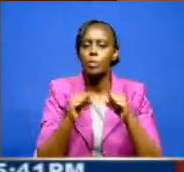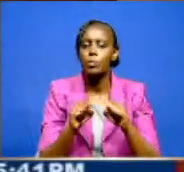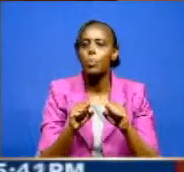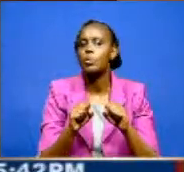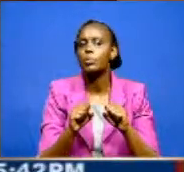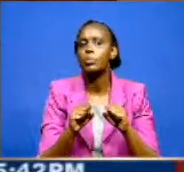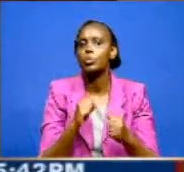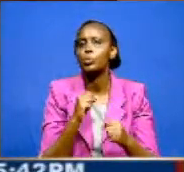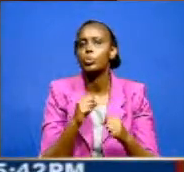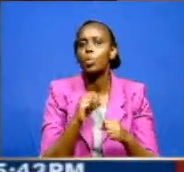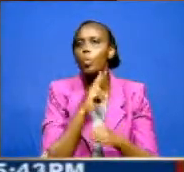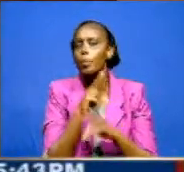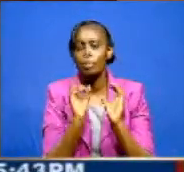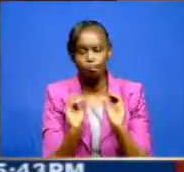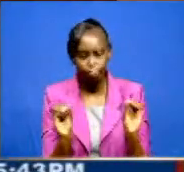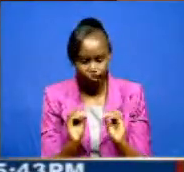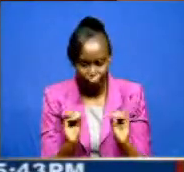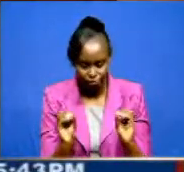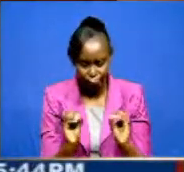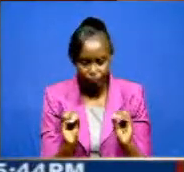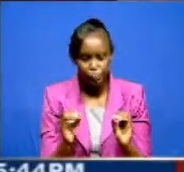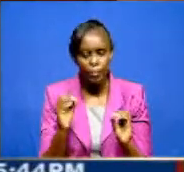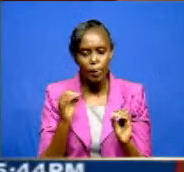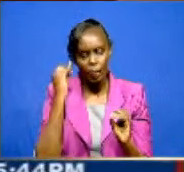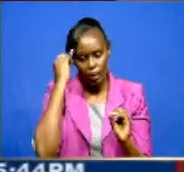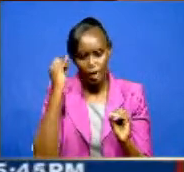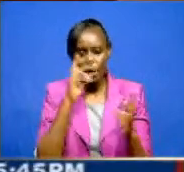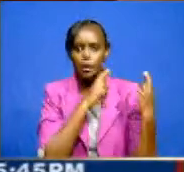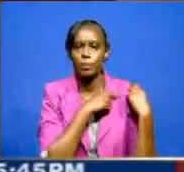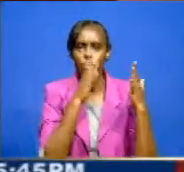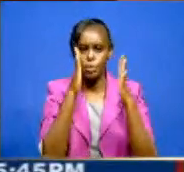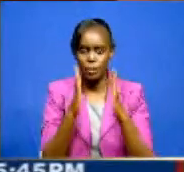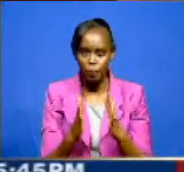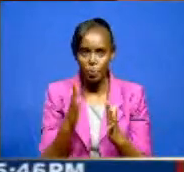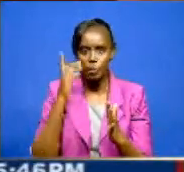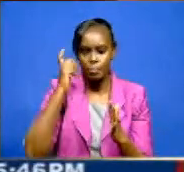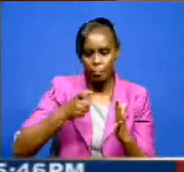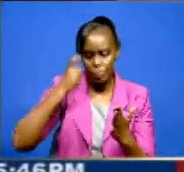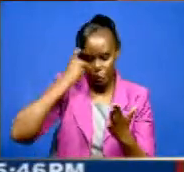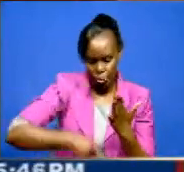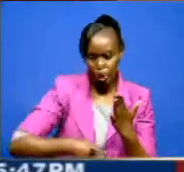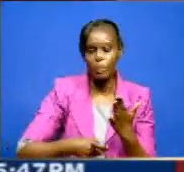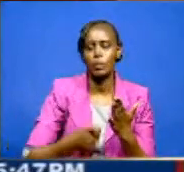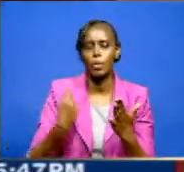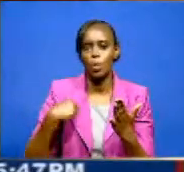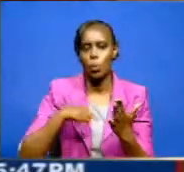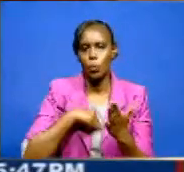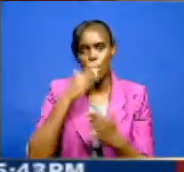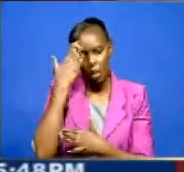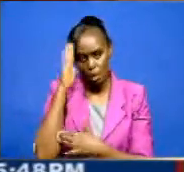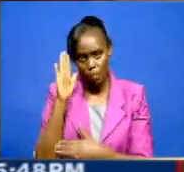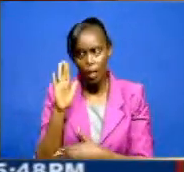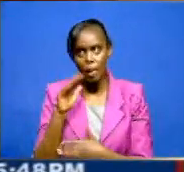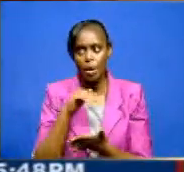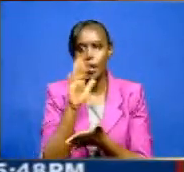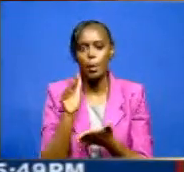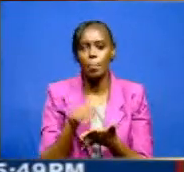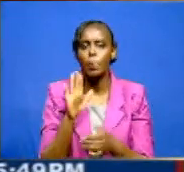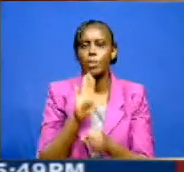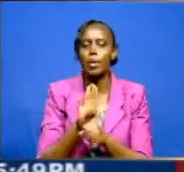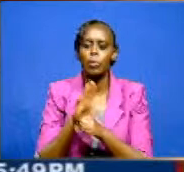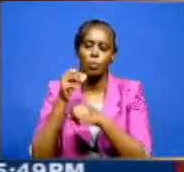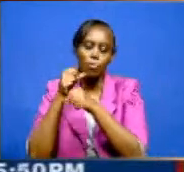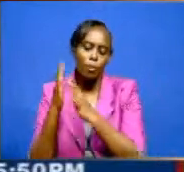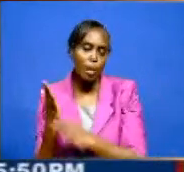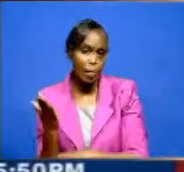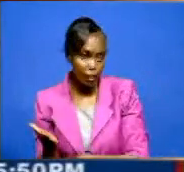of course, lodge complaints, because ideally the person in charge should be charged. We are aware of a lot of